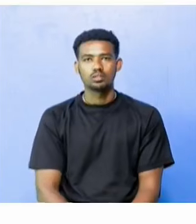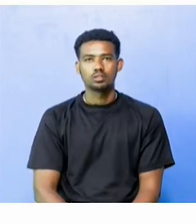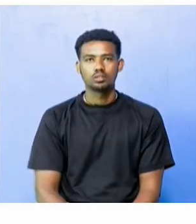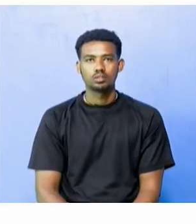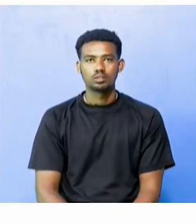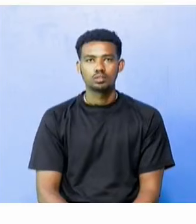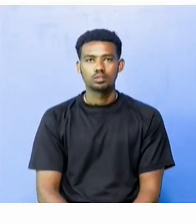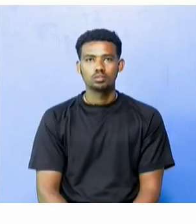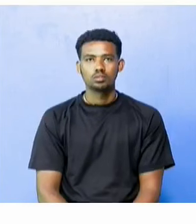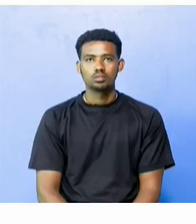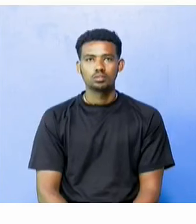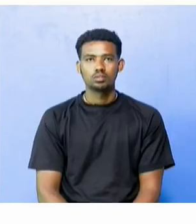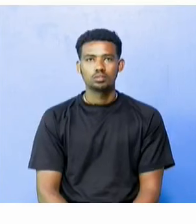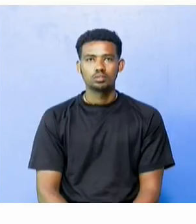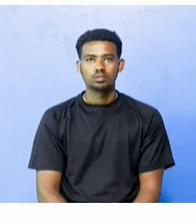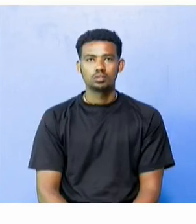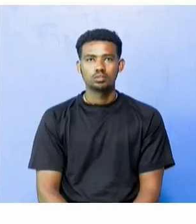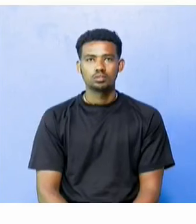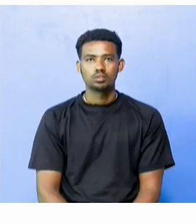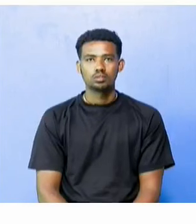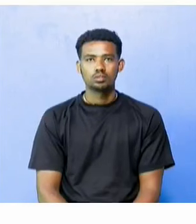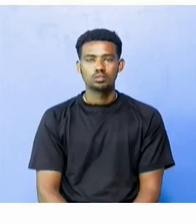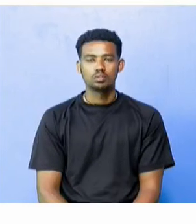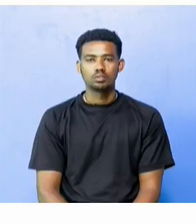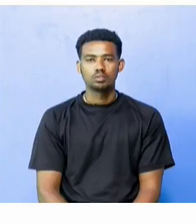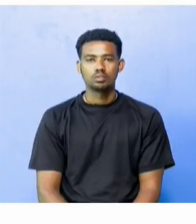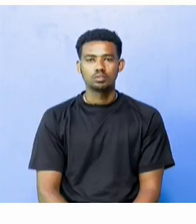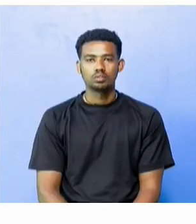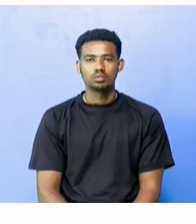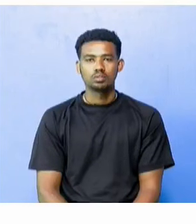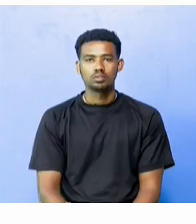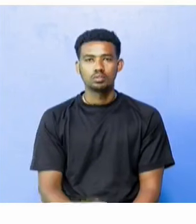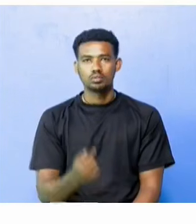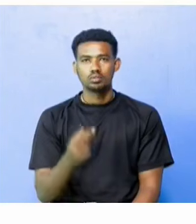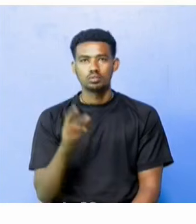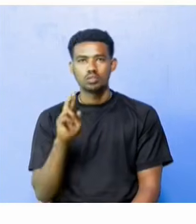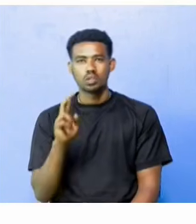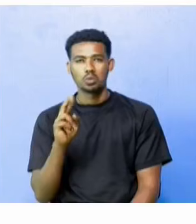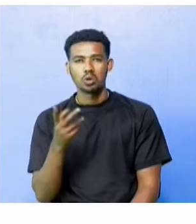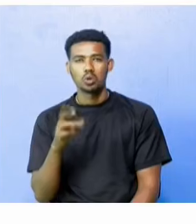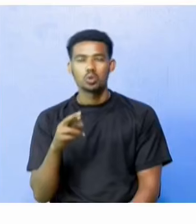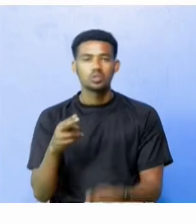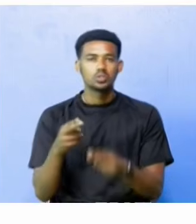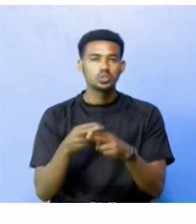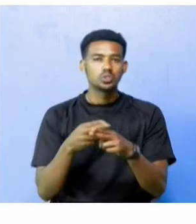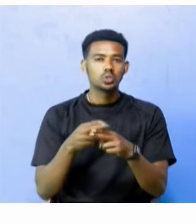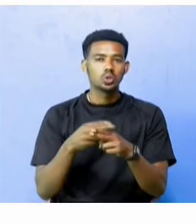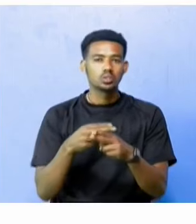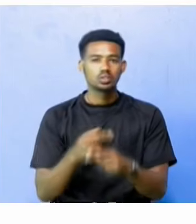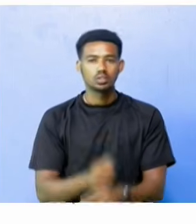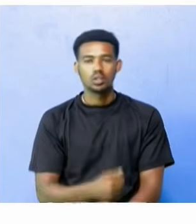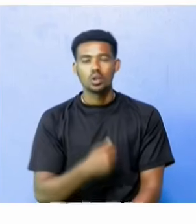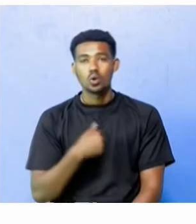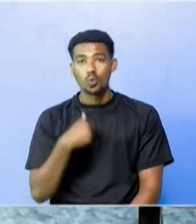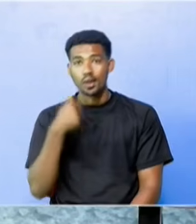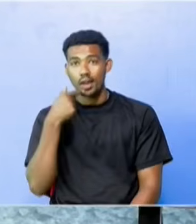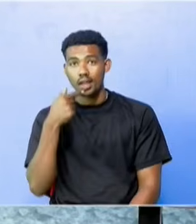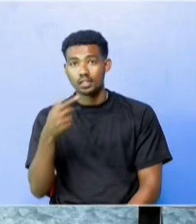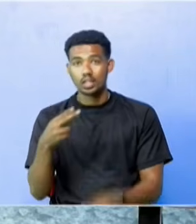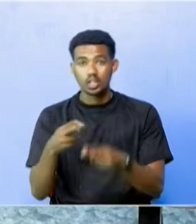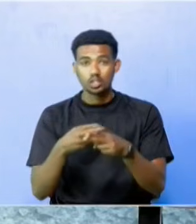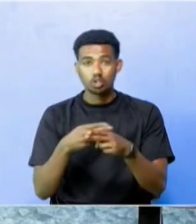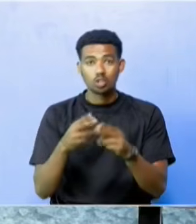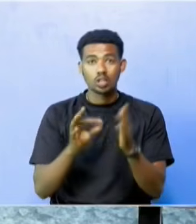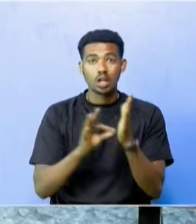adverbs, regular, or what we call short. When I say short, I am